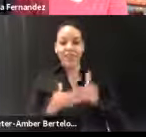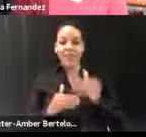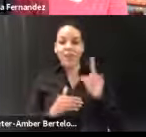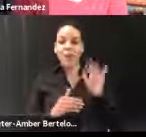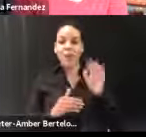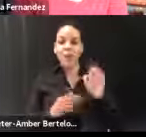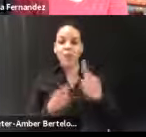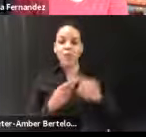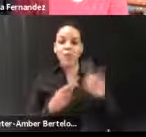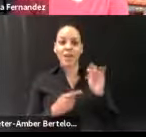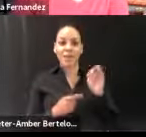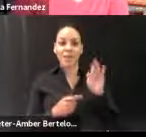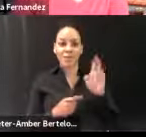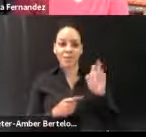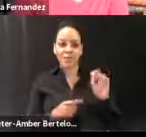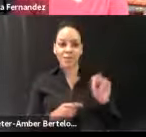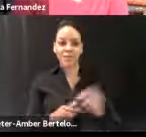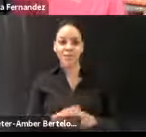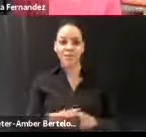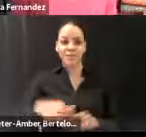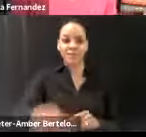the Diasporican.